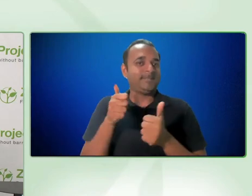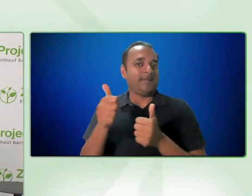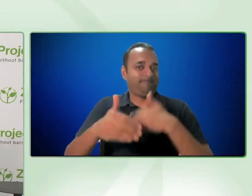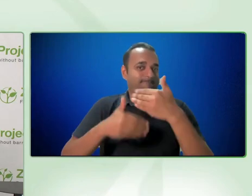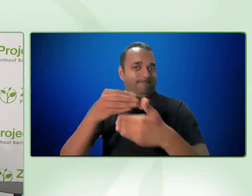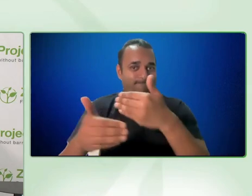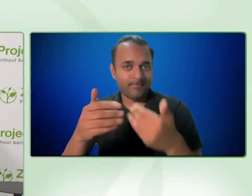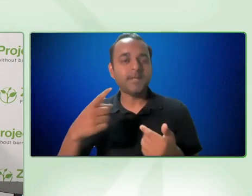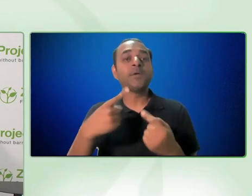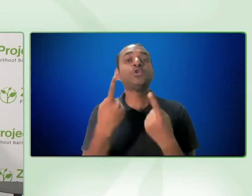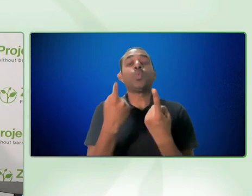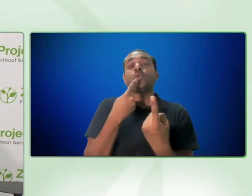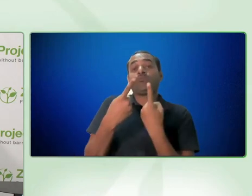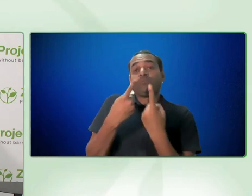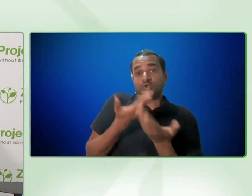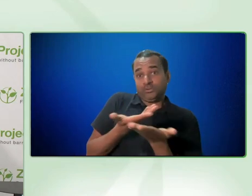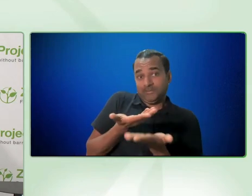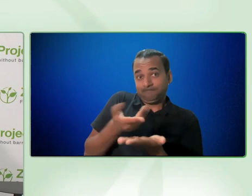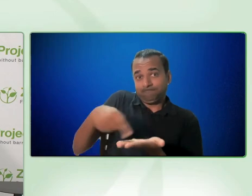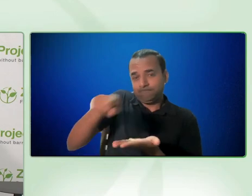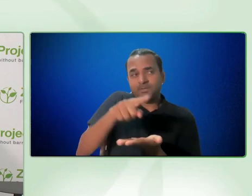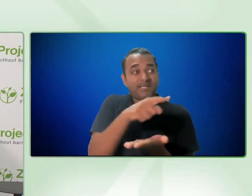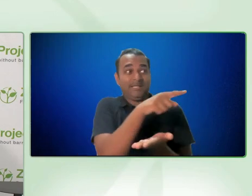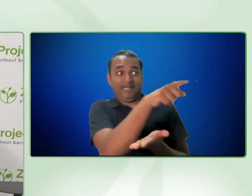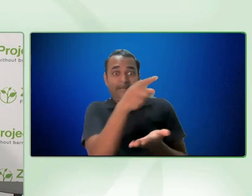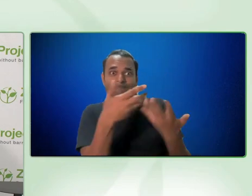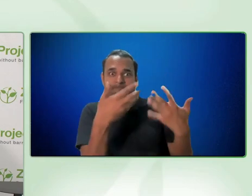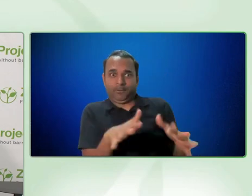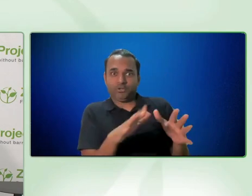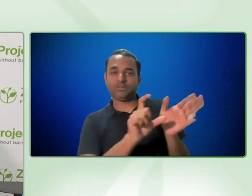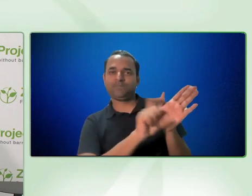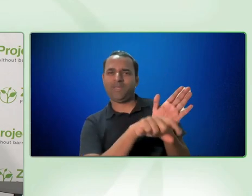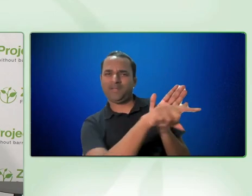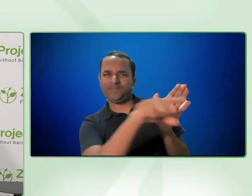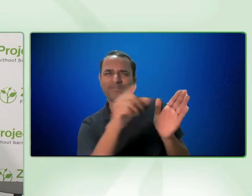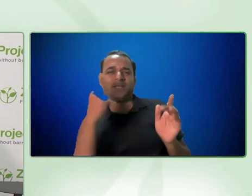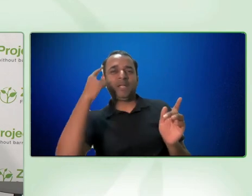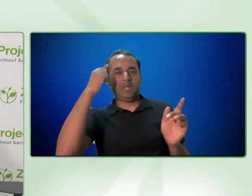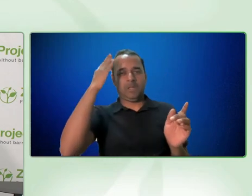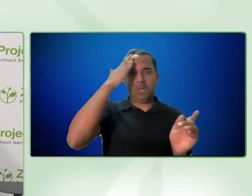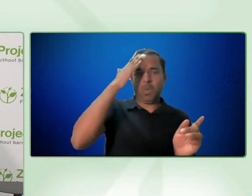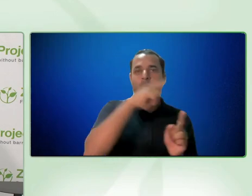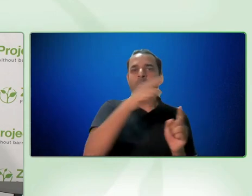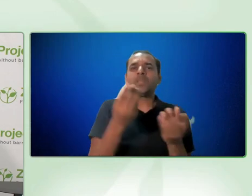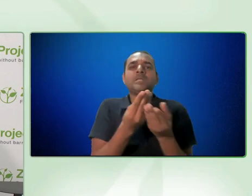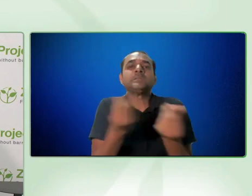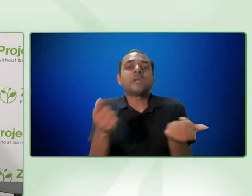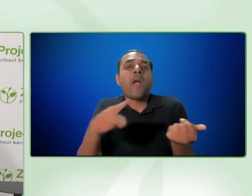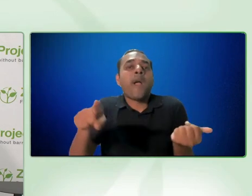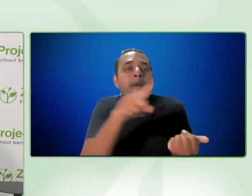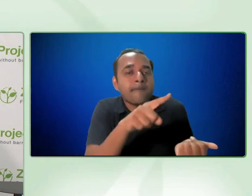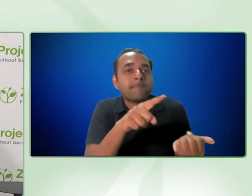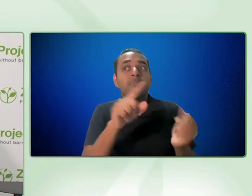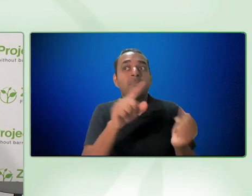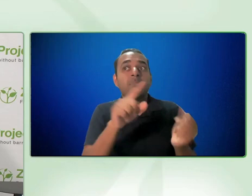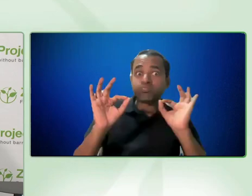these business cases for why they should be doing this? Banks are still very slow in adopting accessibility